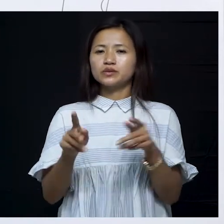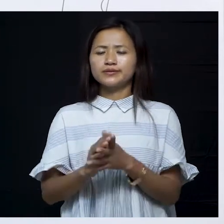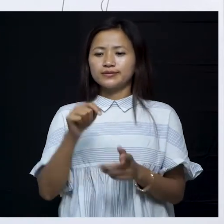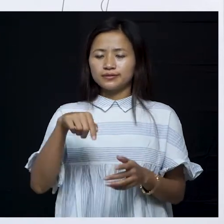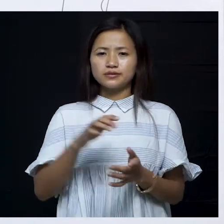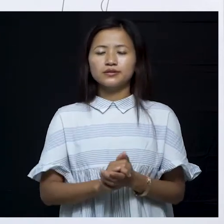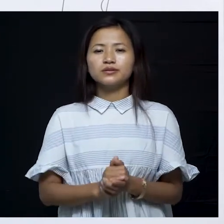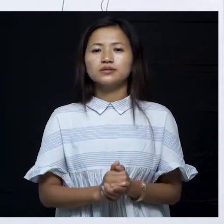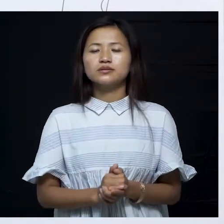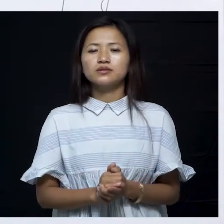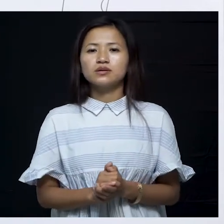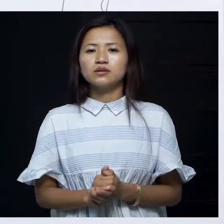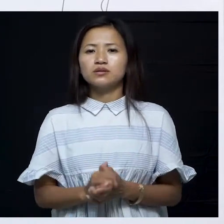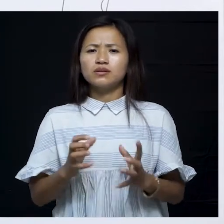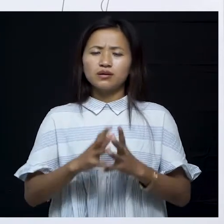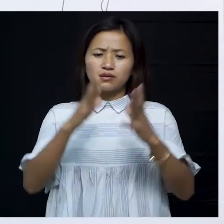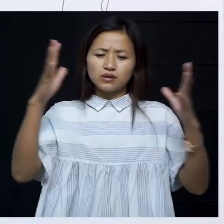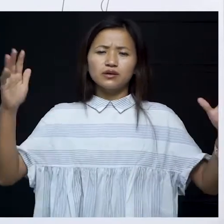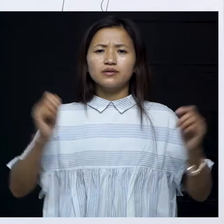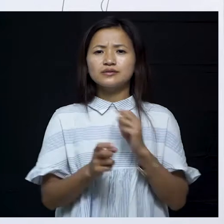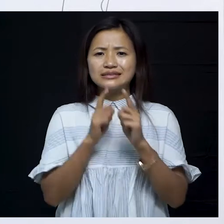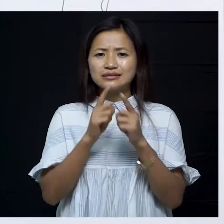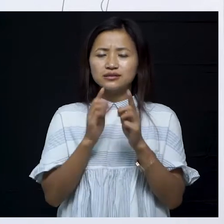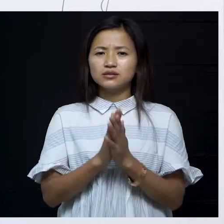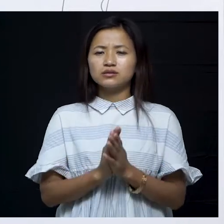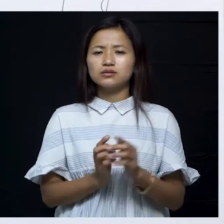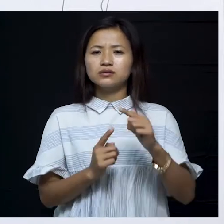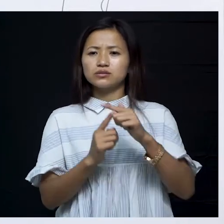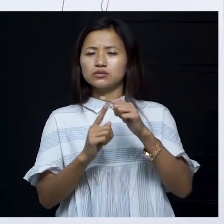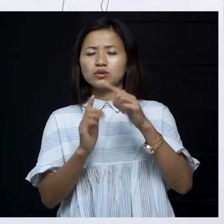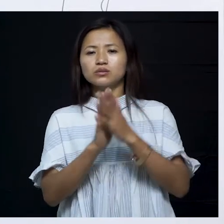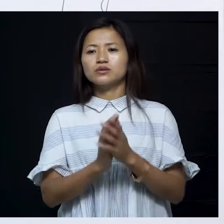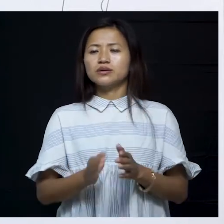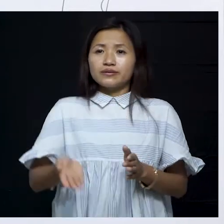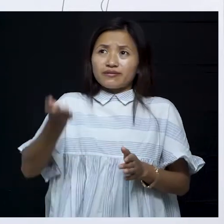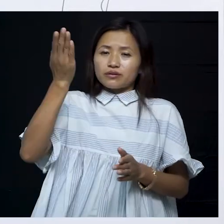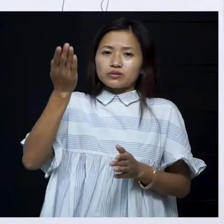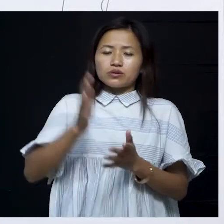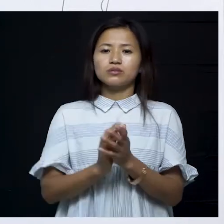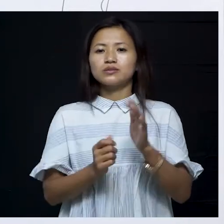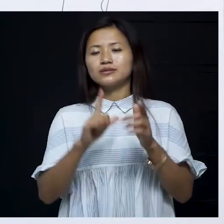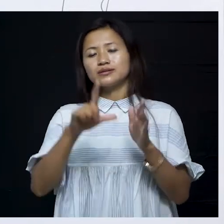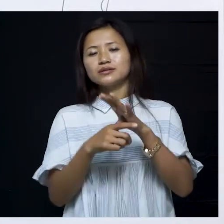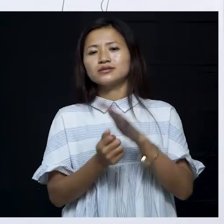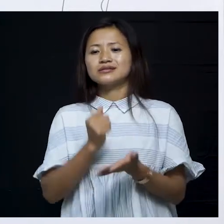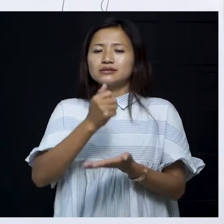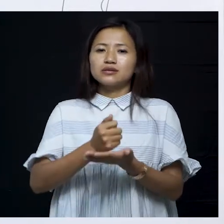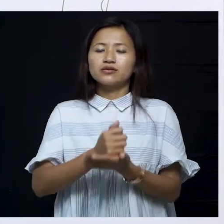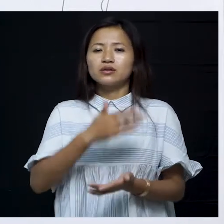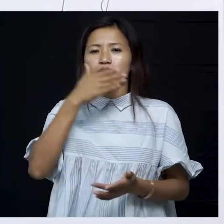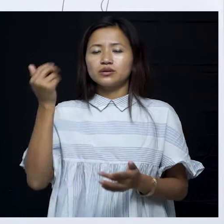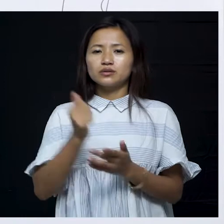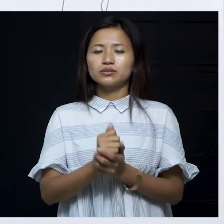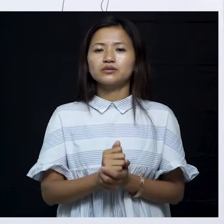these five-year plans, a lot of discussion is done by all the top leaders of the country, and then they decide for the